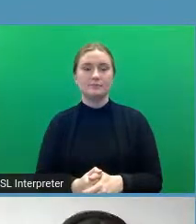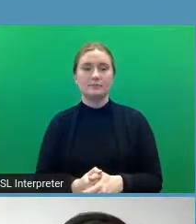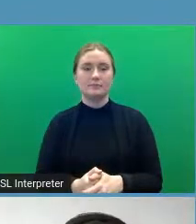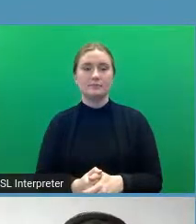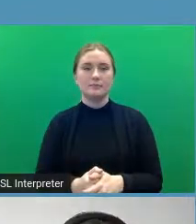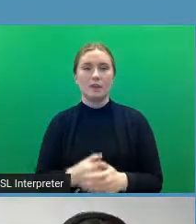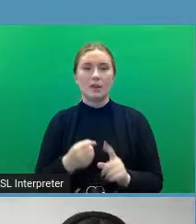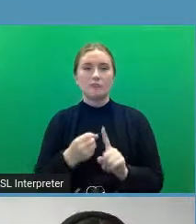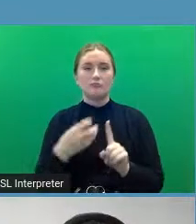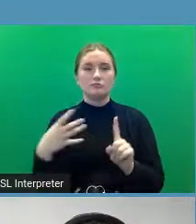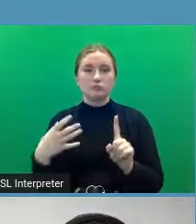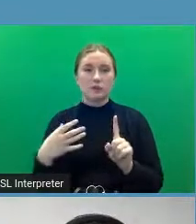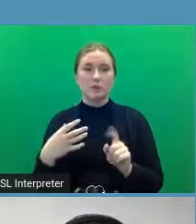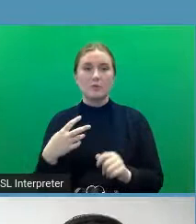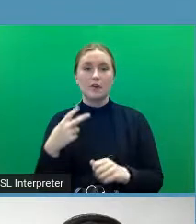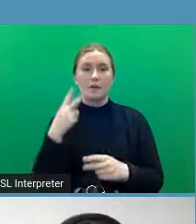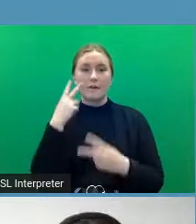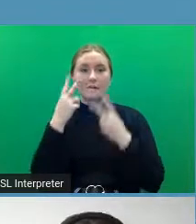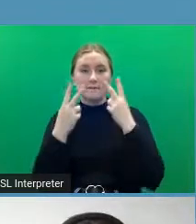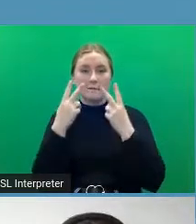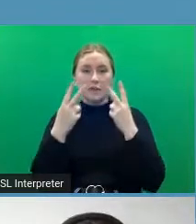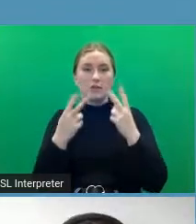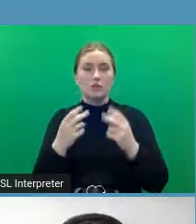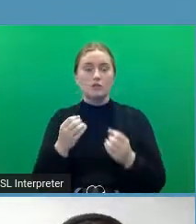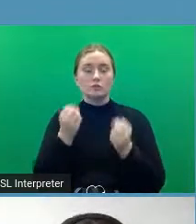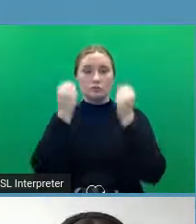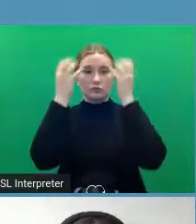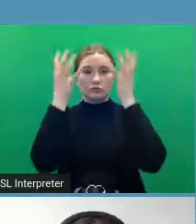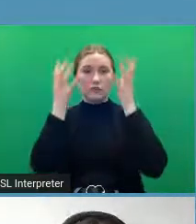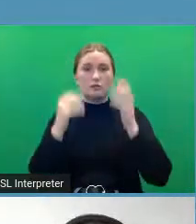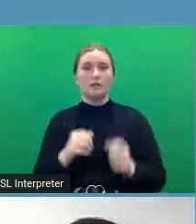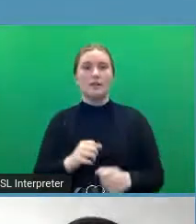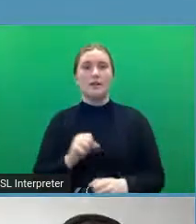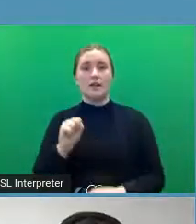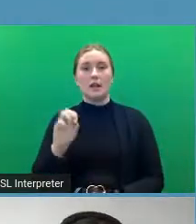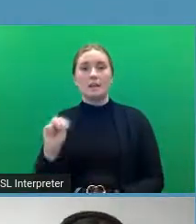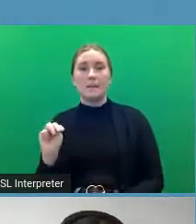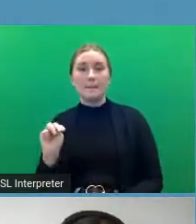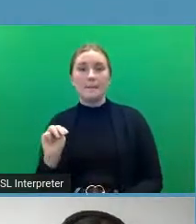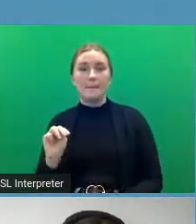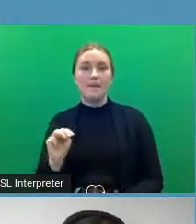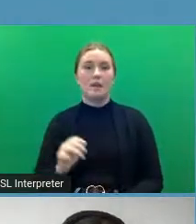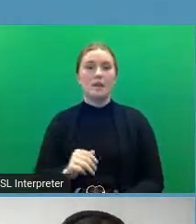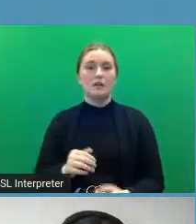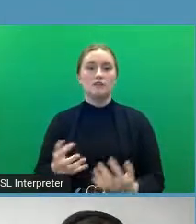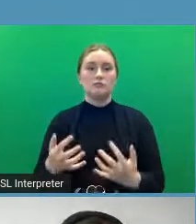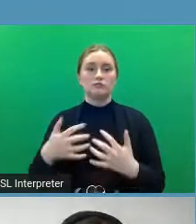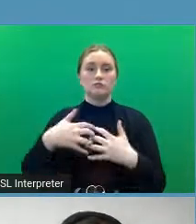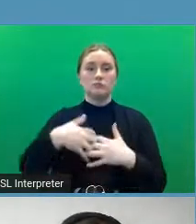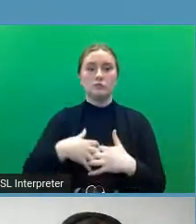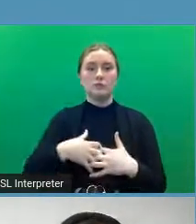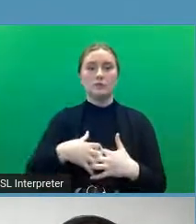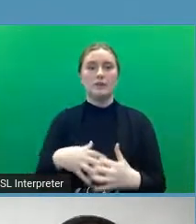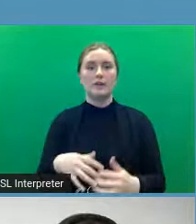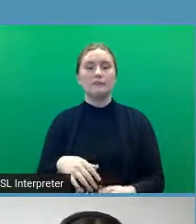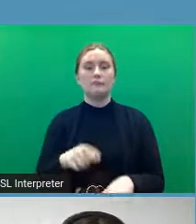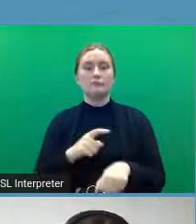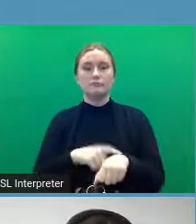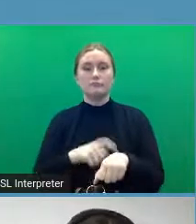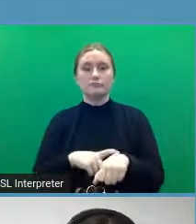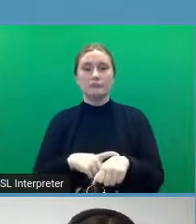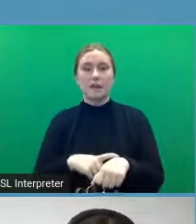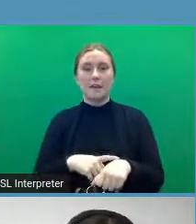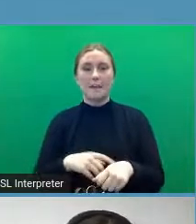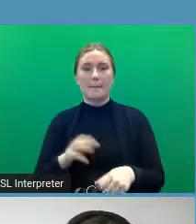is description of visual information of the source media incorporated into that time-based delivery. That means part of